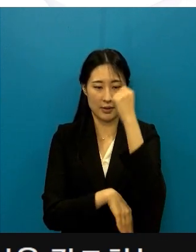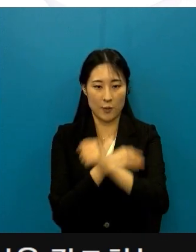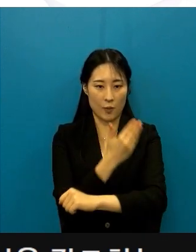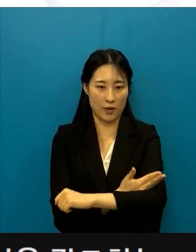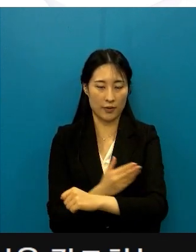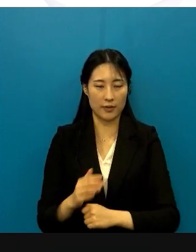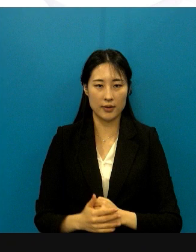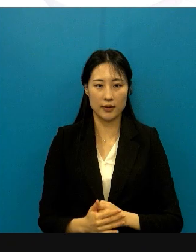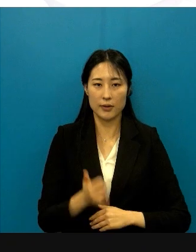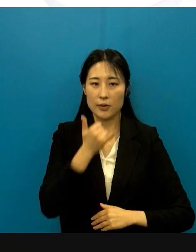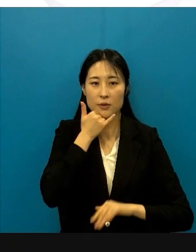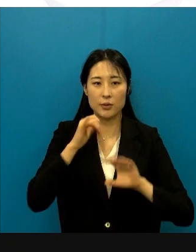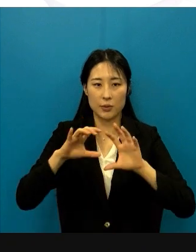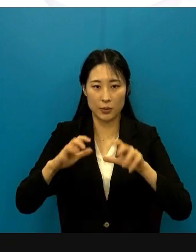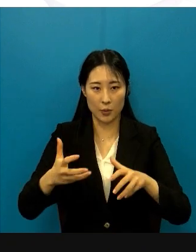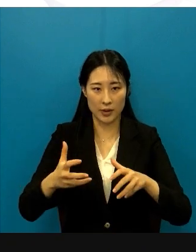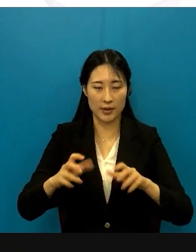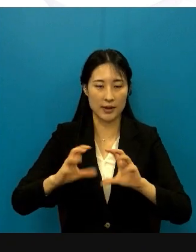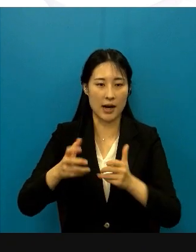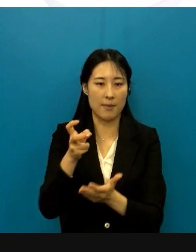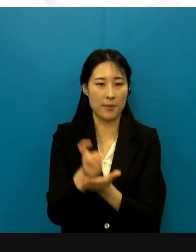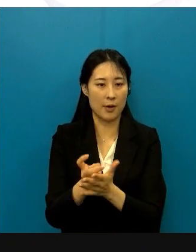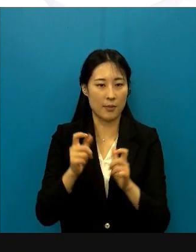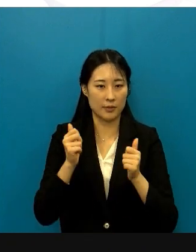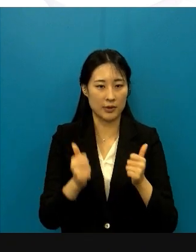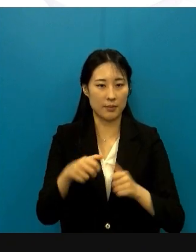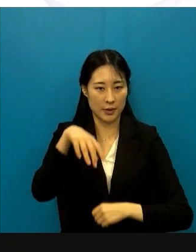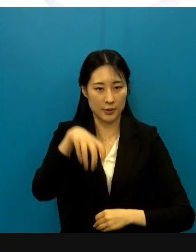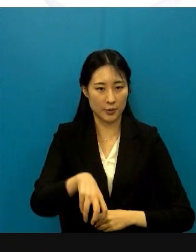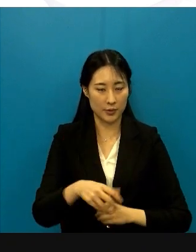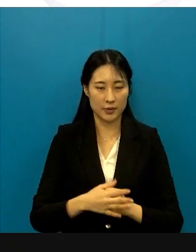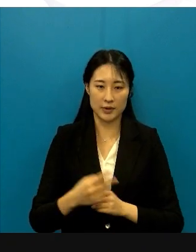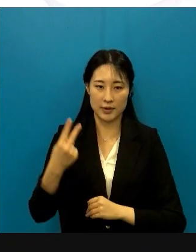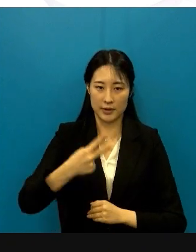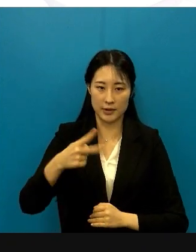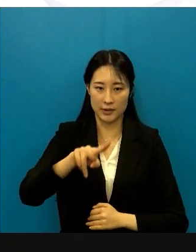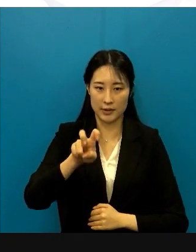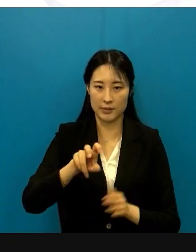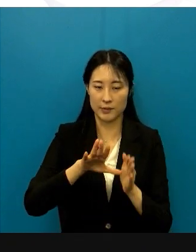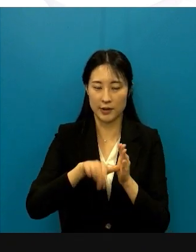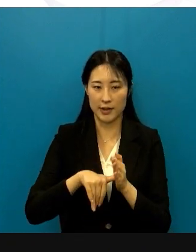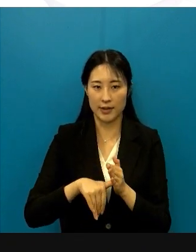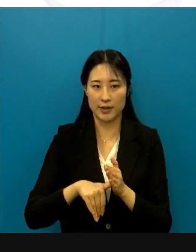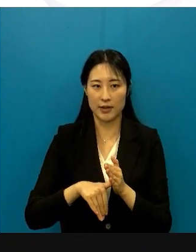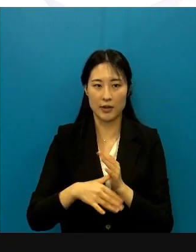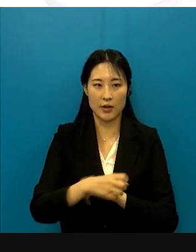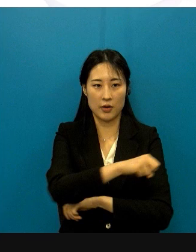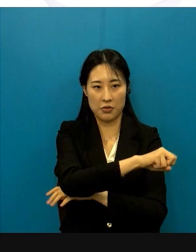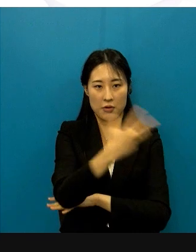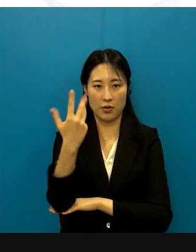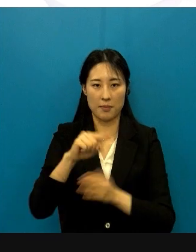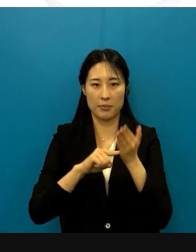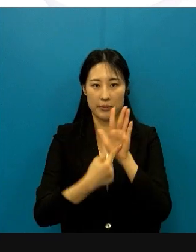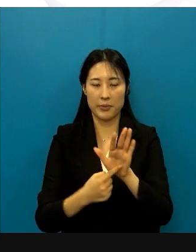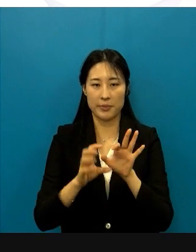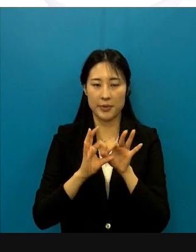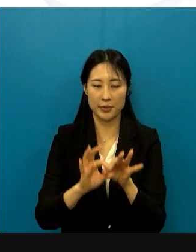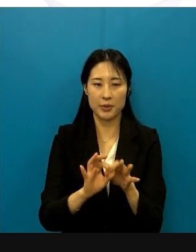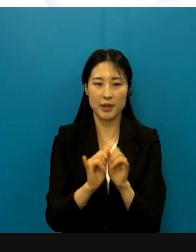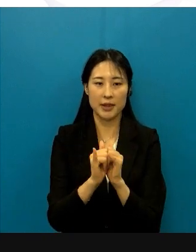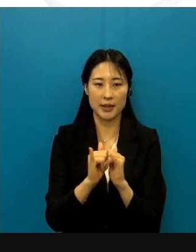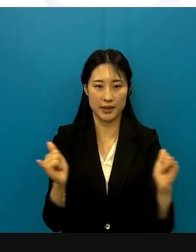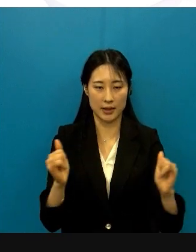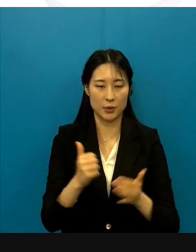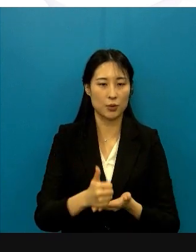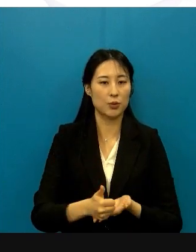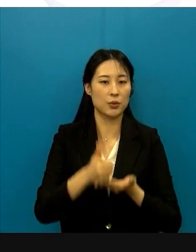example, stated in a press release in 2020 that the guarantee of human dignity encompasses in